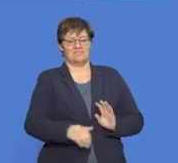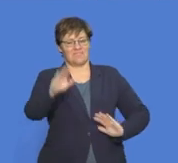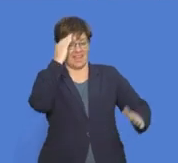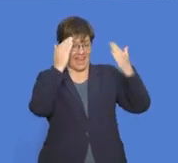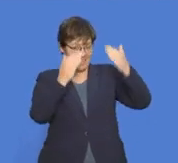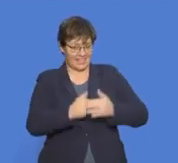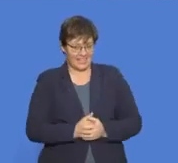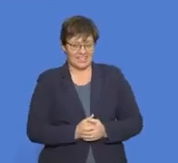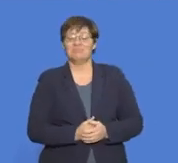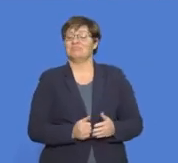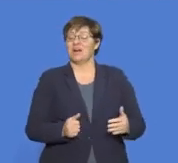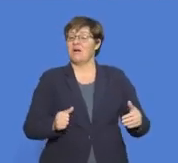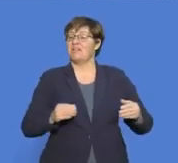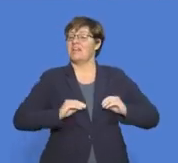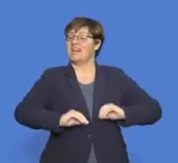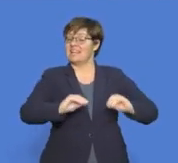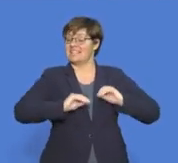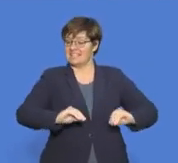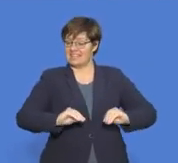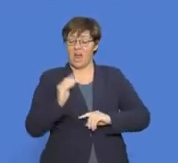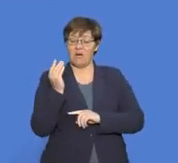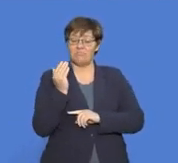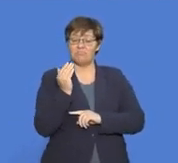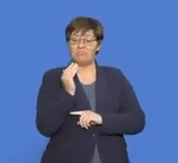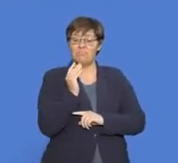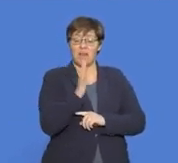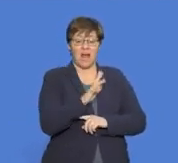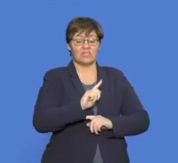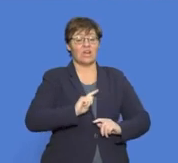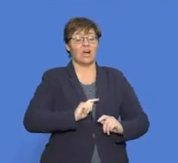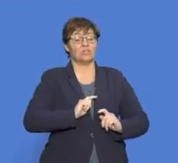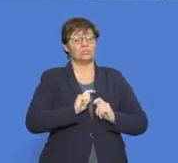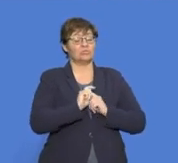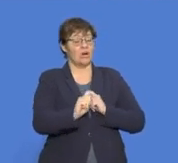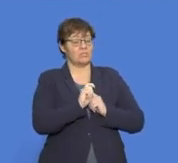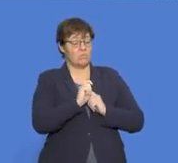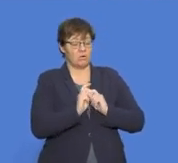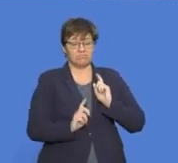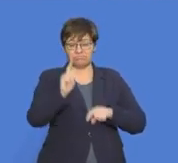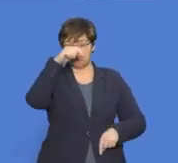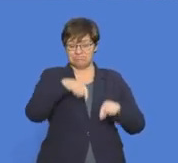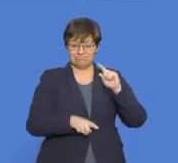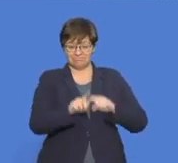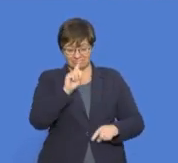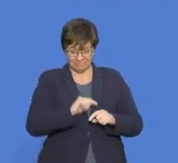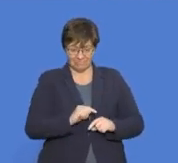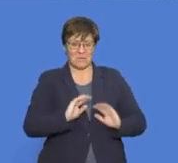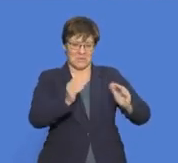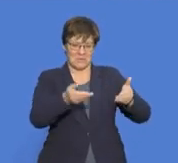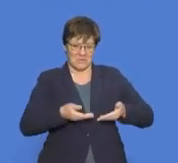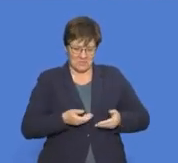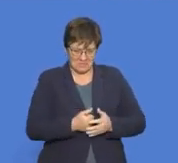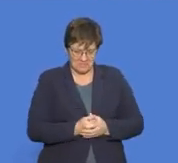Hello, and welcome to our next lesson in the series of lessons on plants, what they look